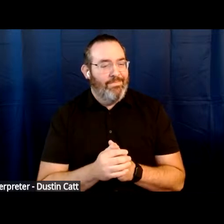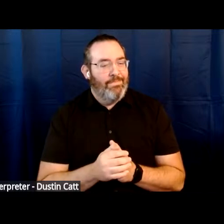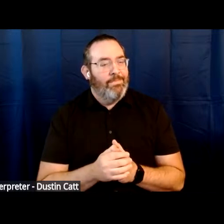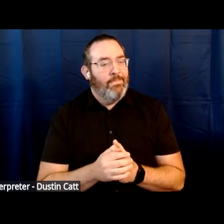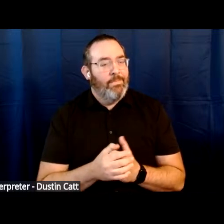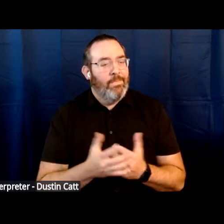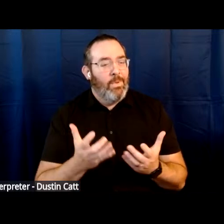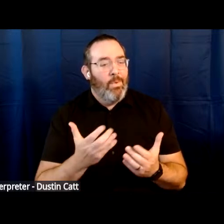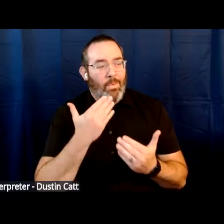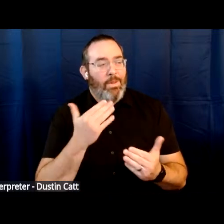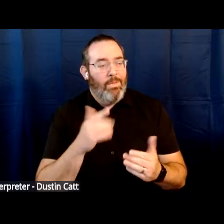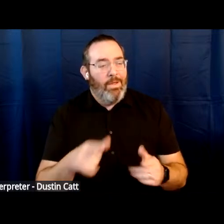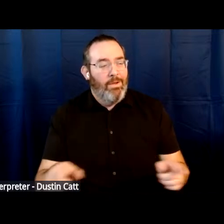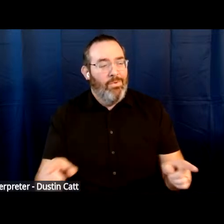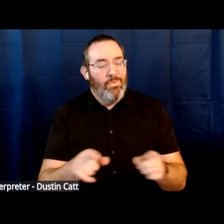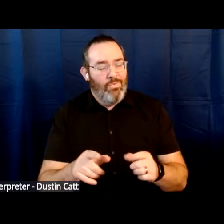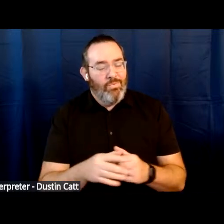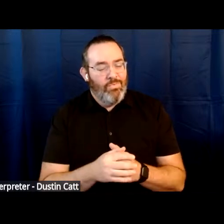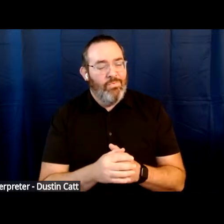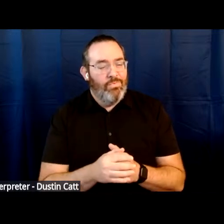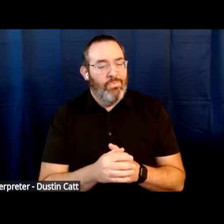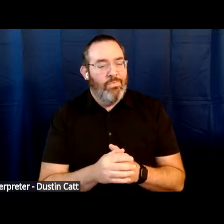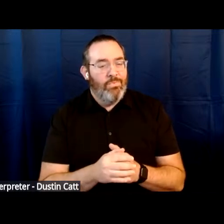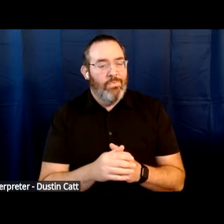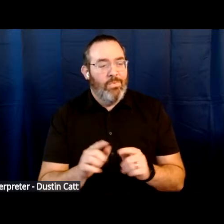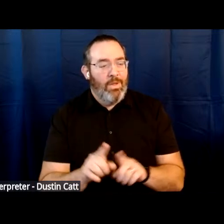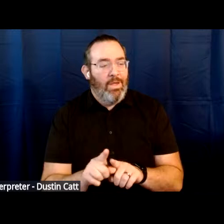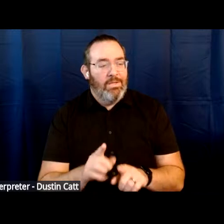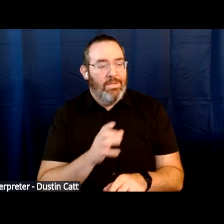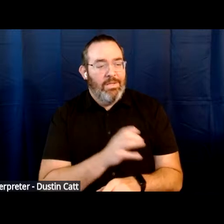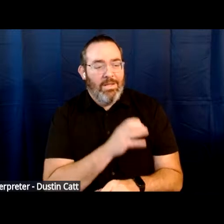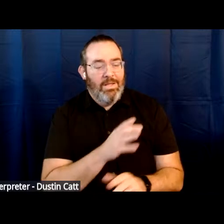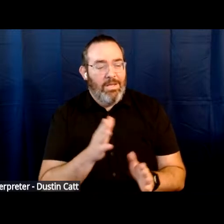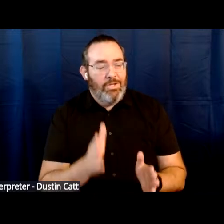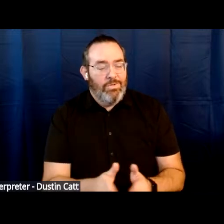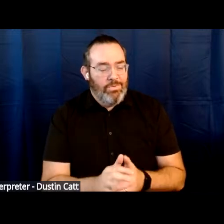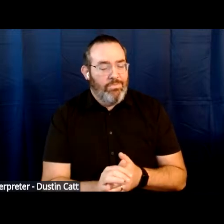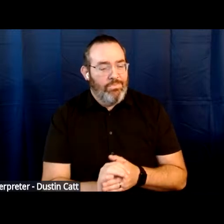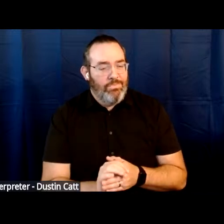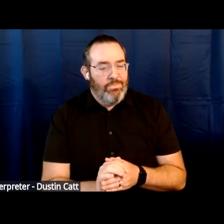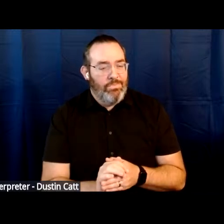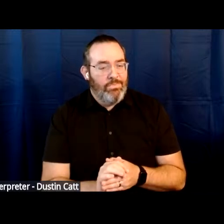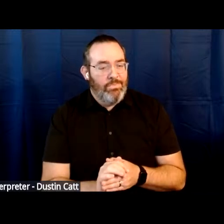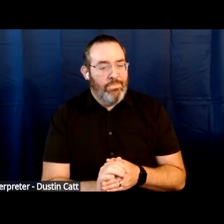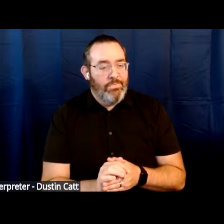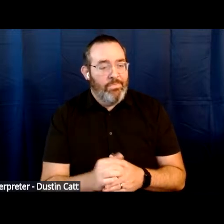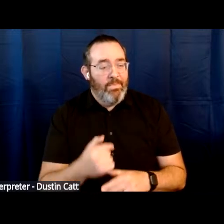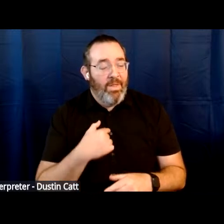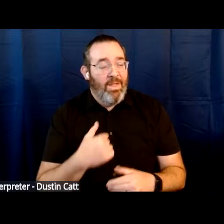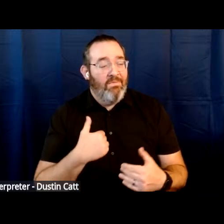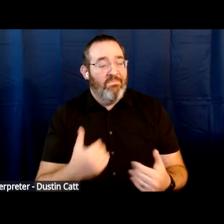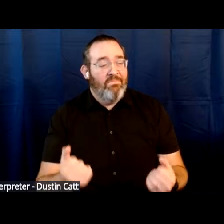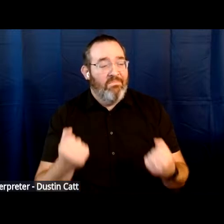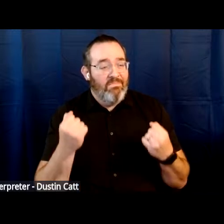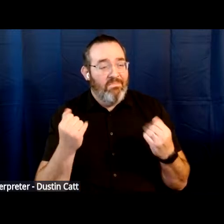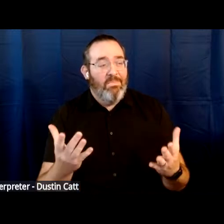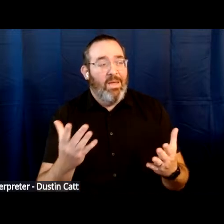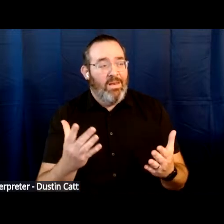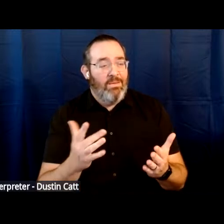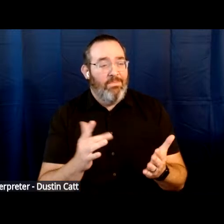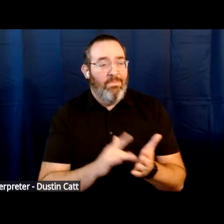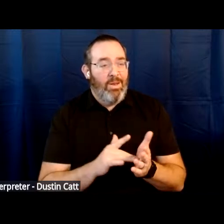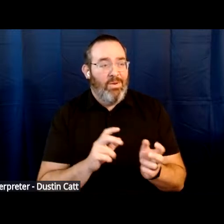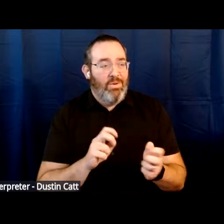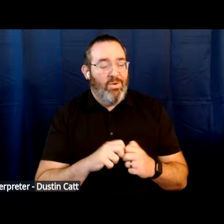thank all of you as clinicians, because I've had many medical issues throughout